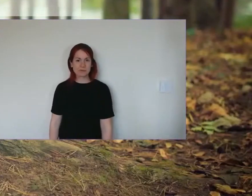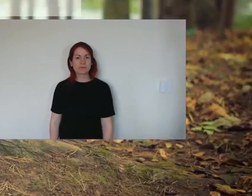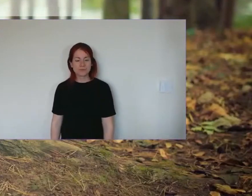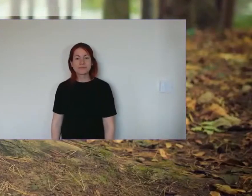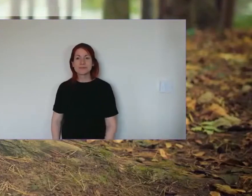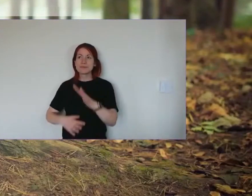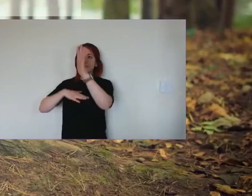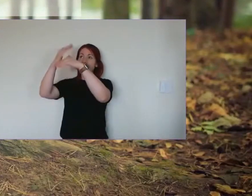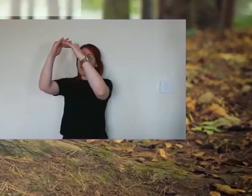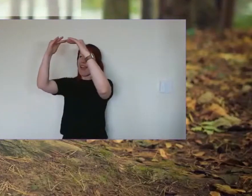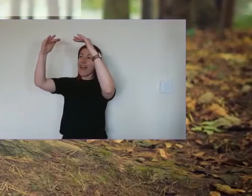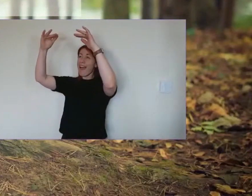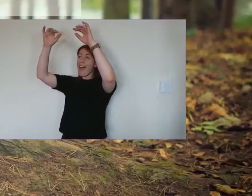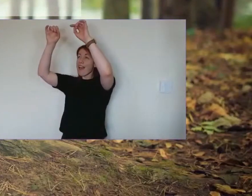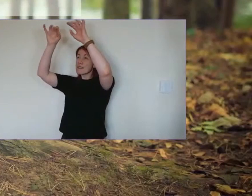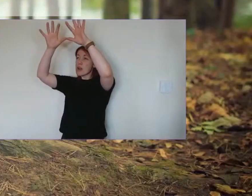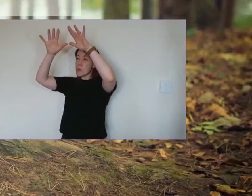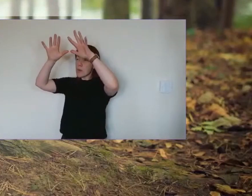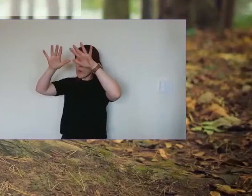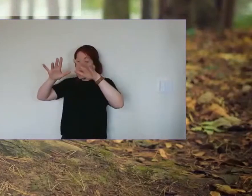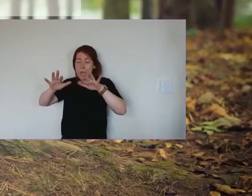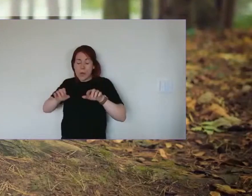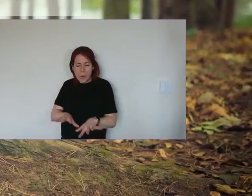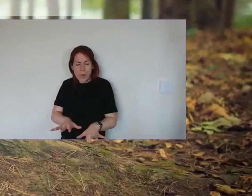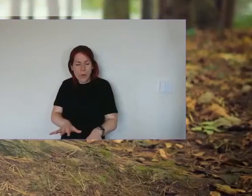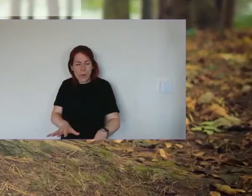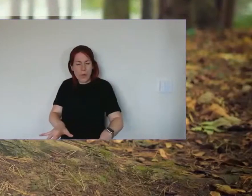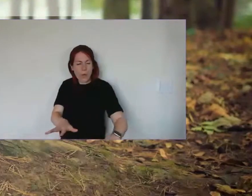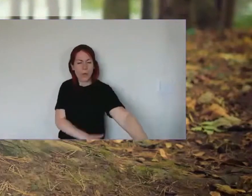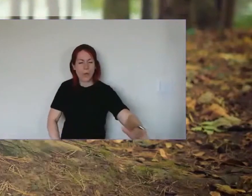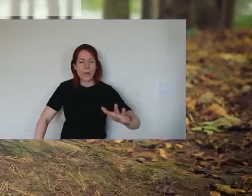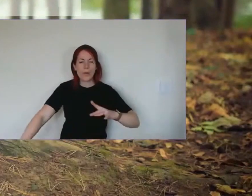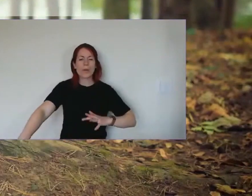out, yeah, in heaven come